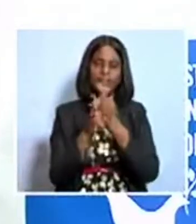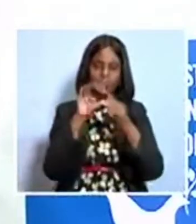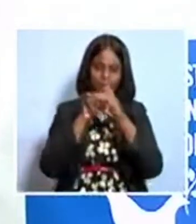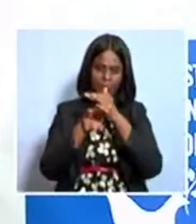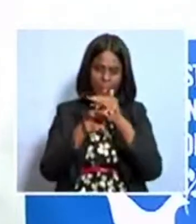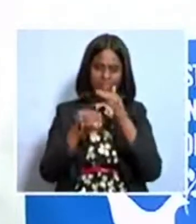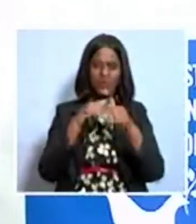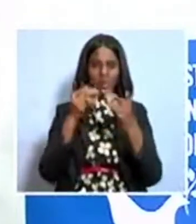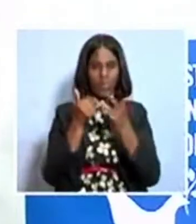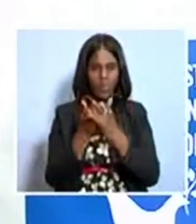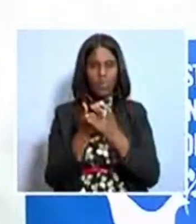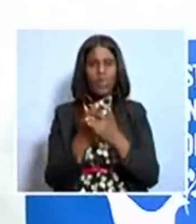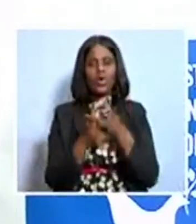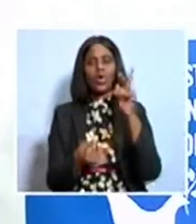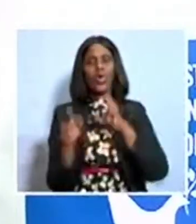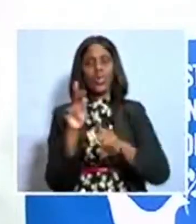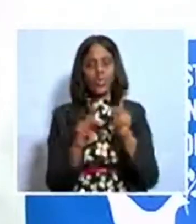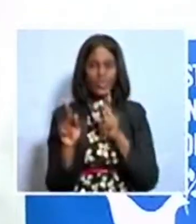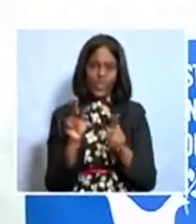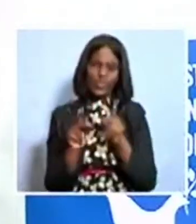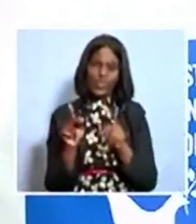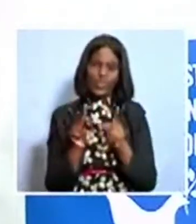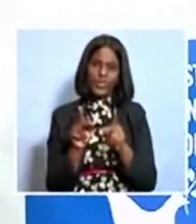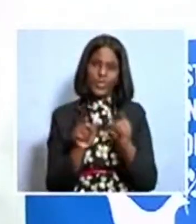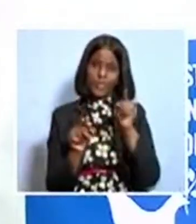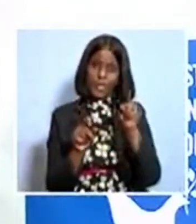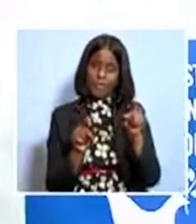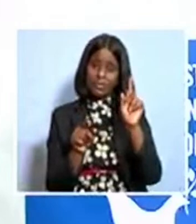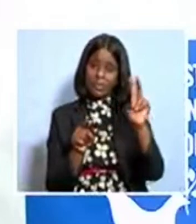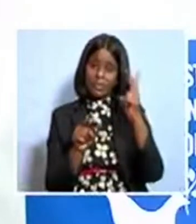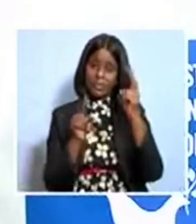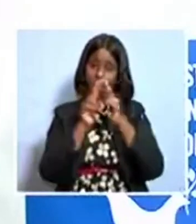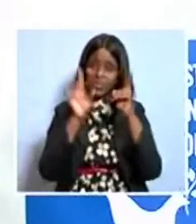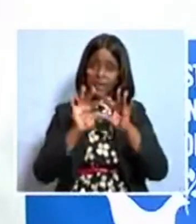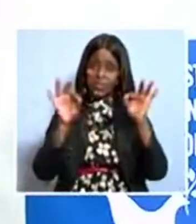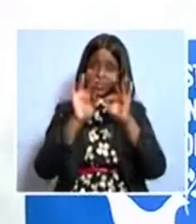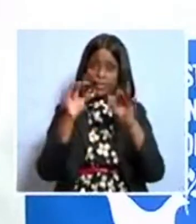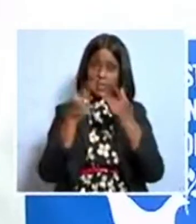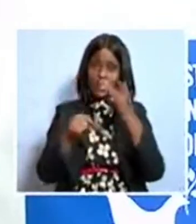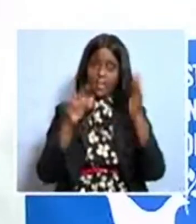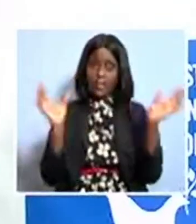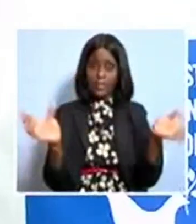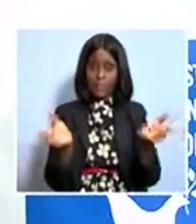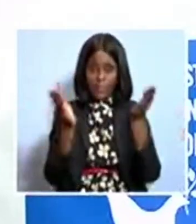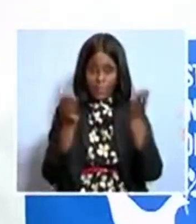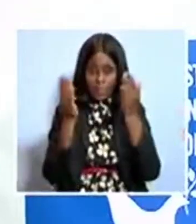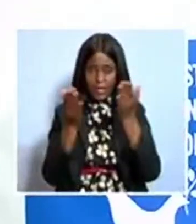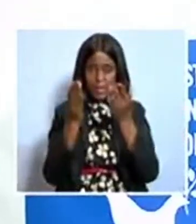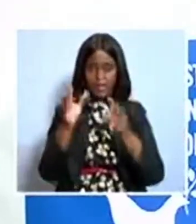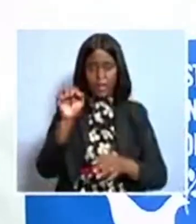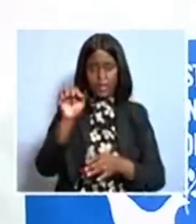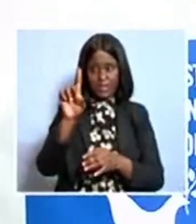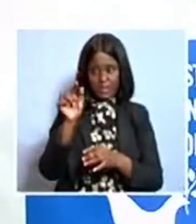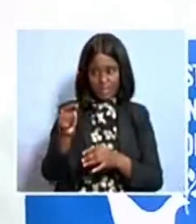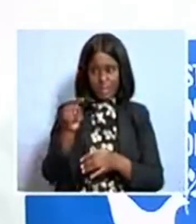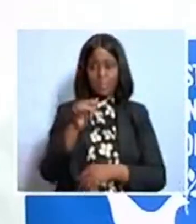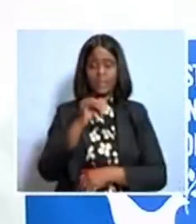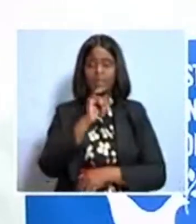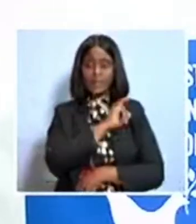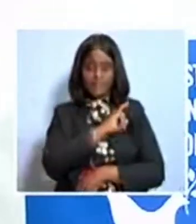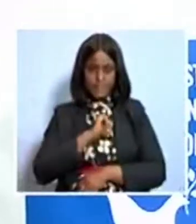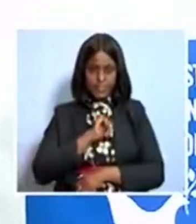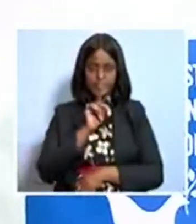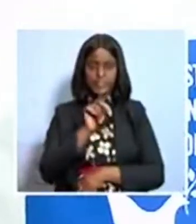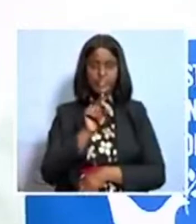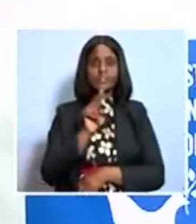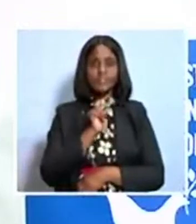usable by all segments of our population? The second important aspect is promoting sustainable industrialization. And